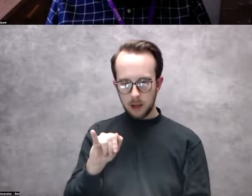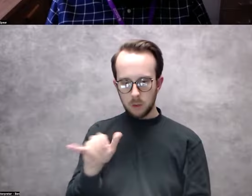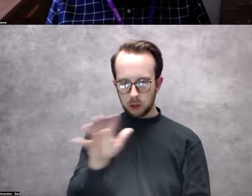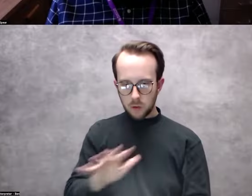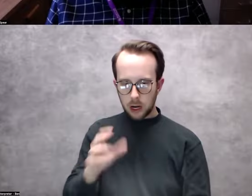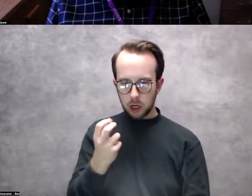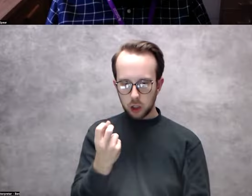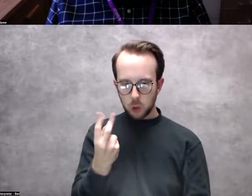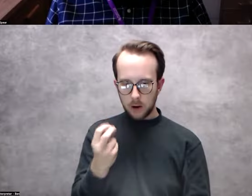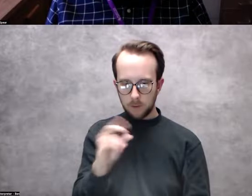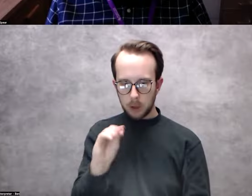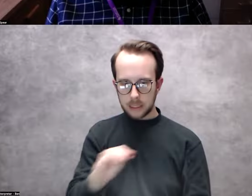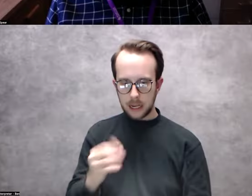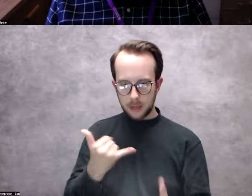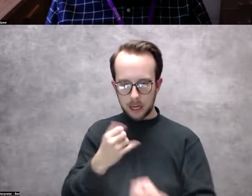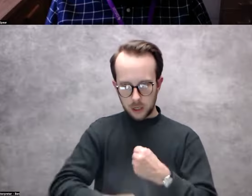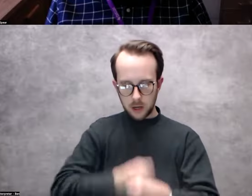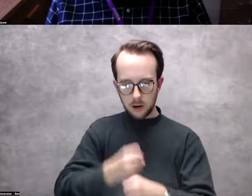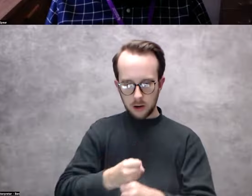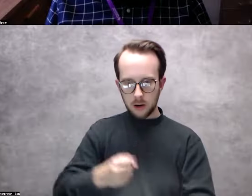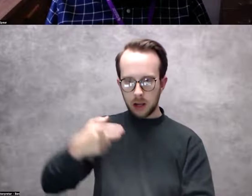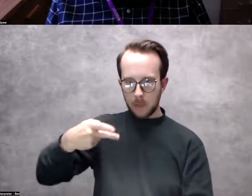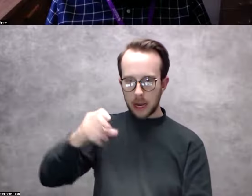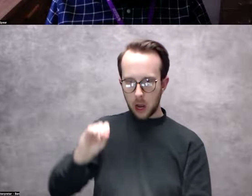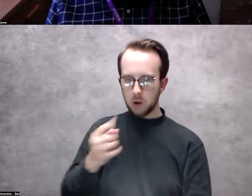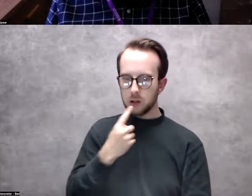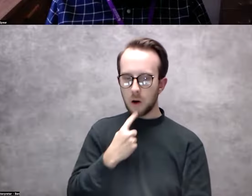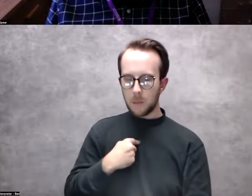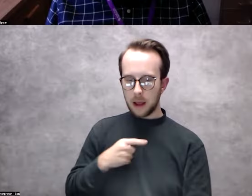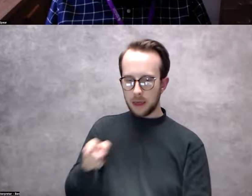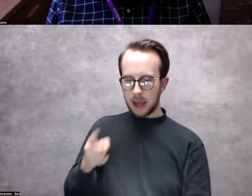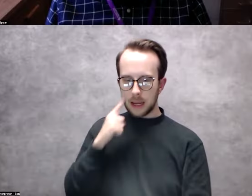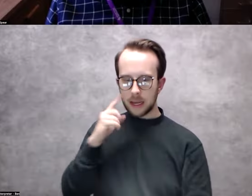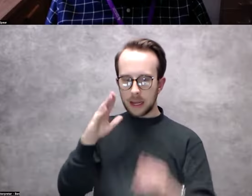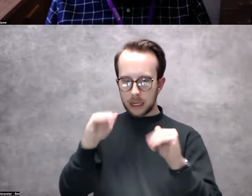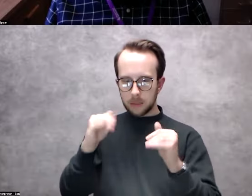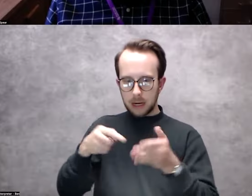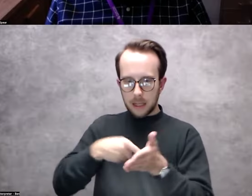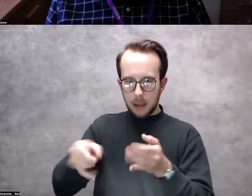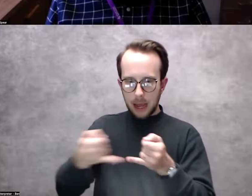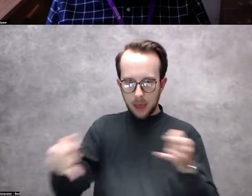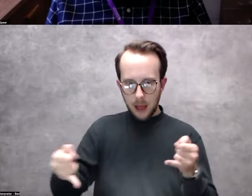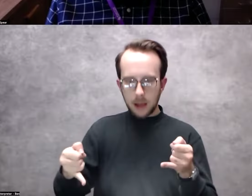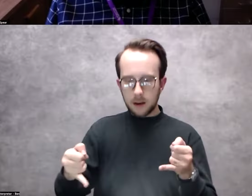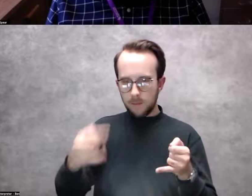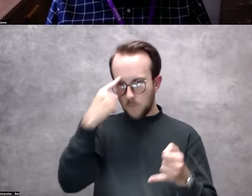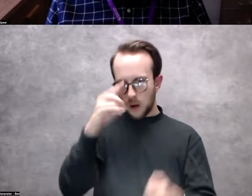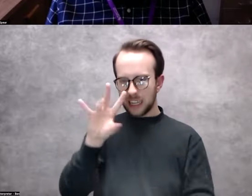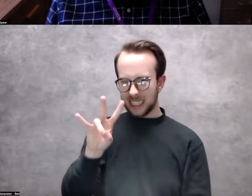this year, and the PO informed me that they expect the pay line to be at 7%.